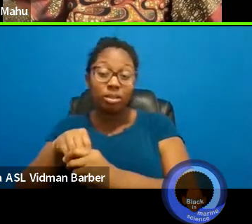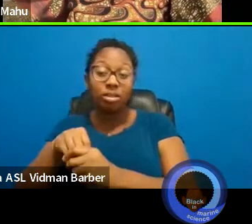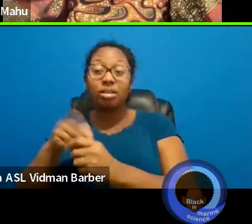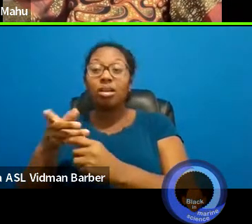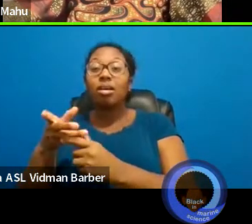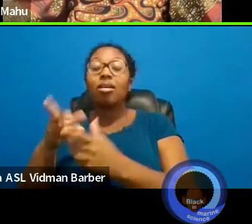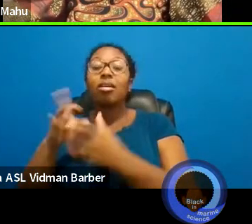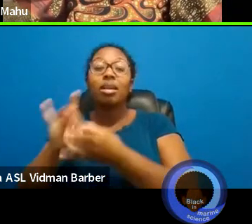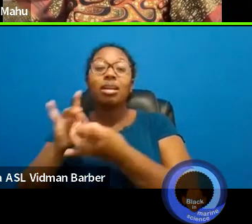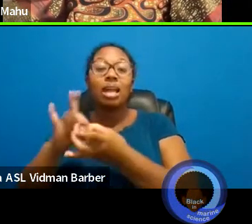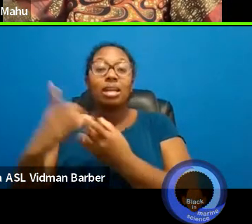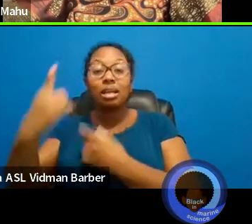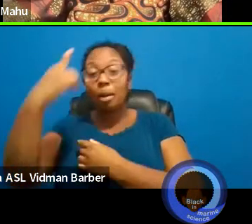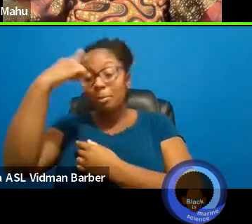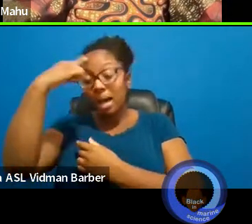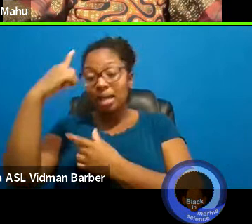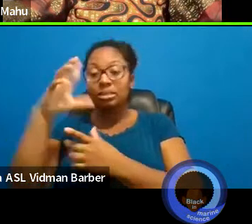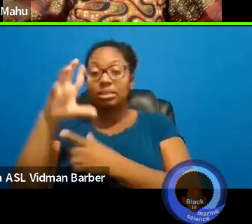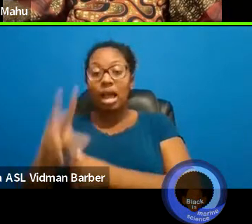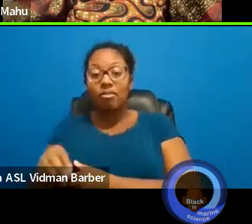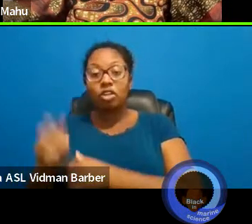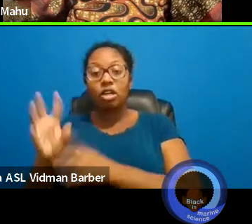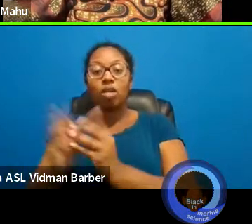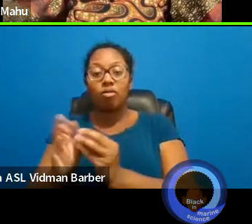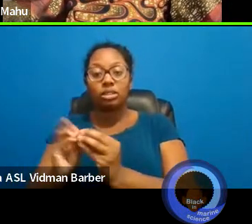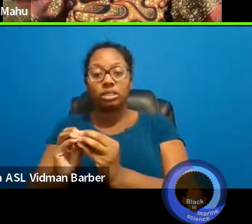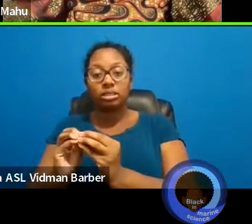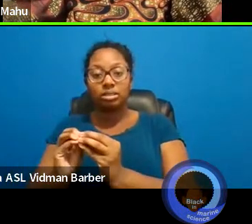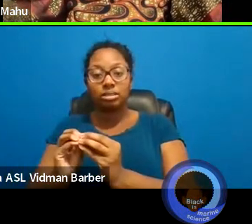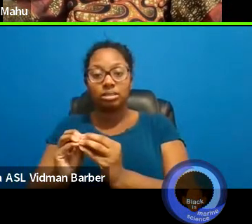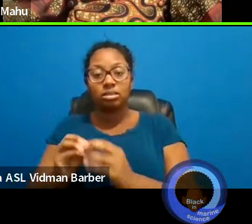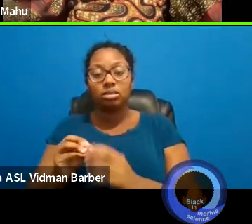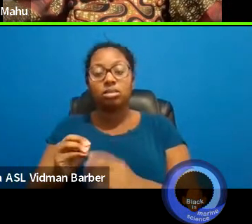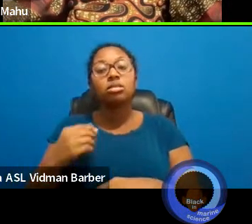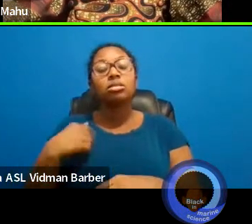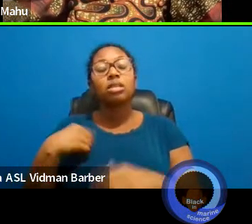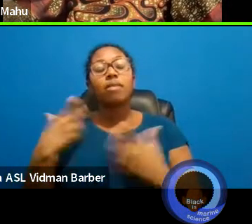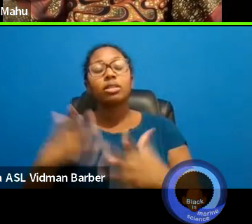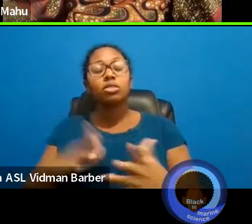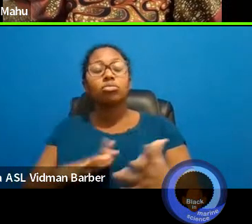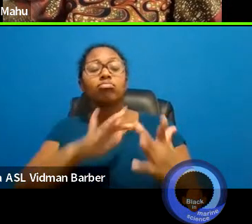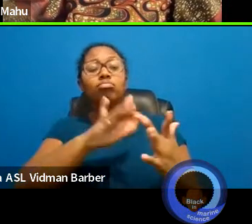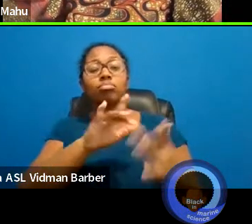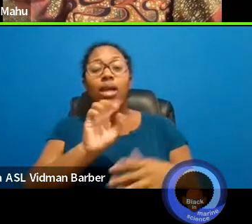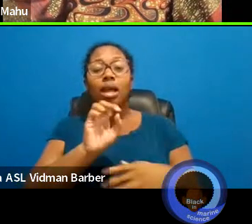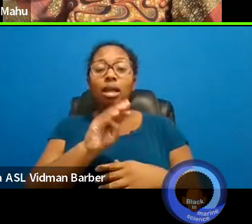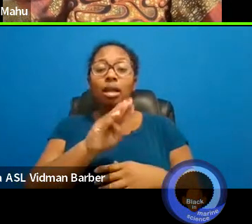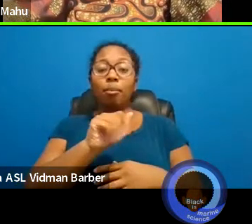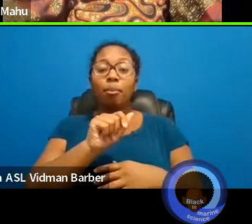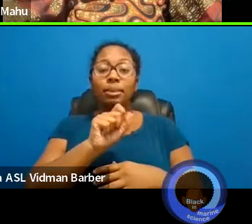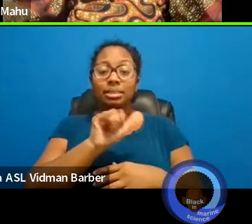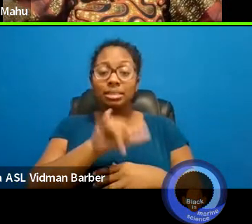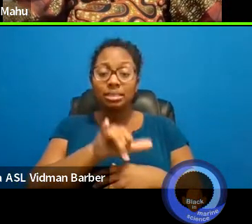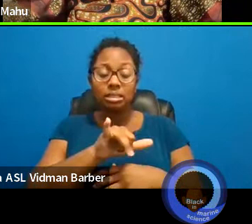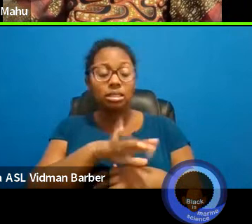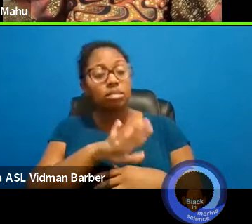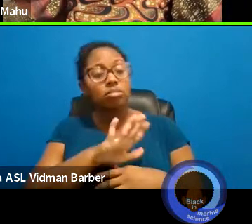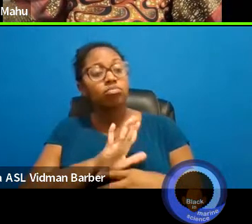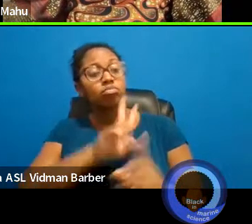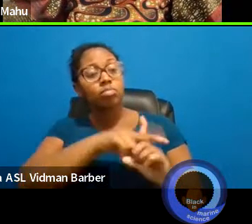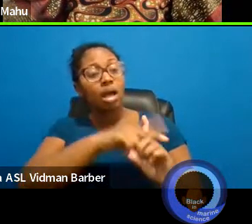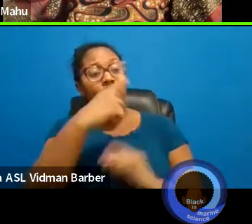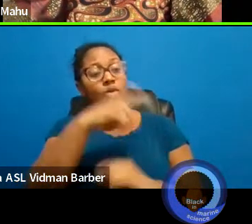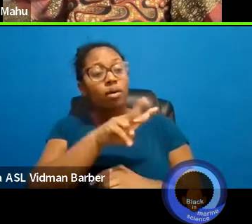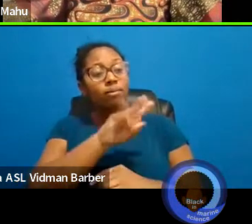Minds Africa conference. I went to the embassy, I went to VFS to apply for